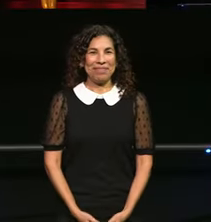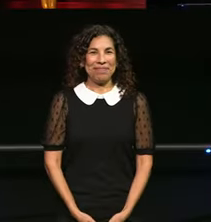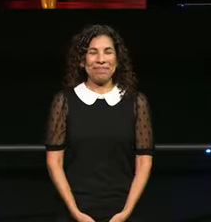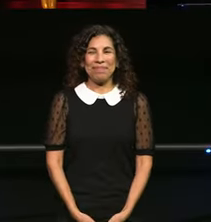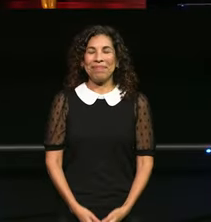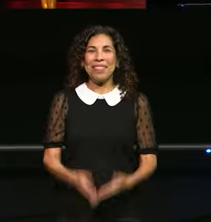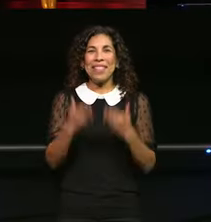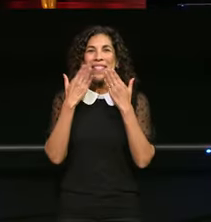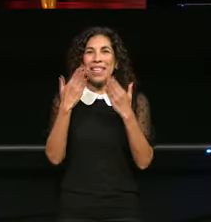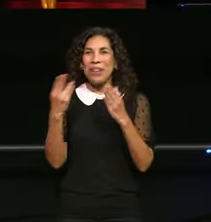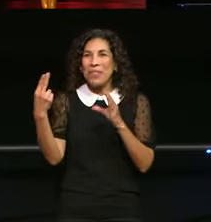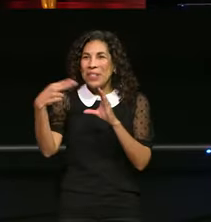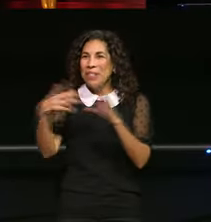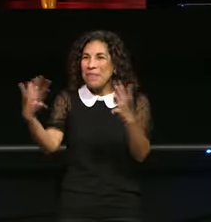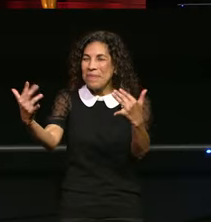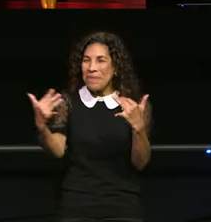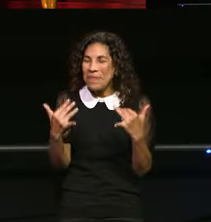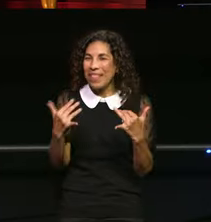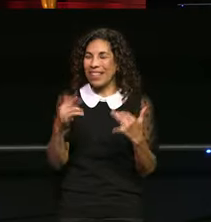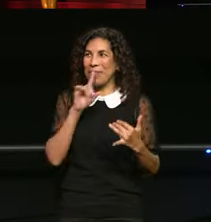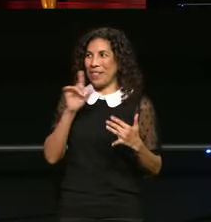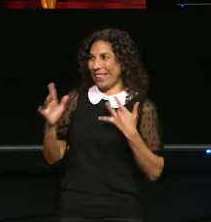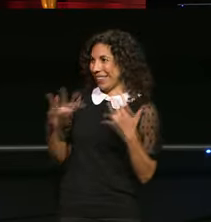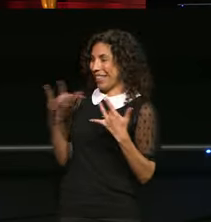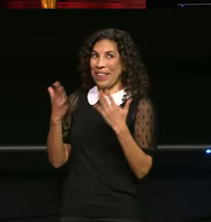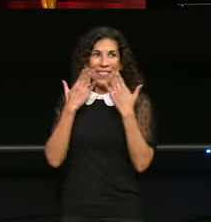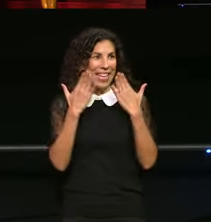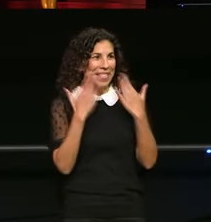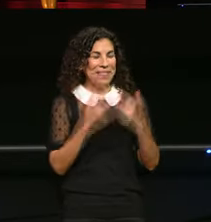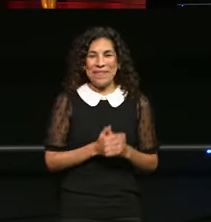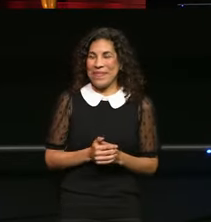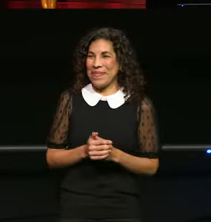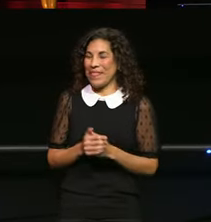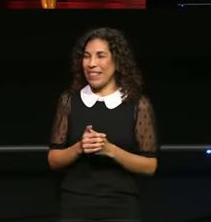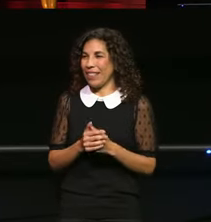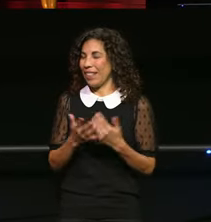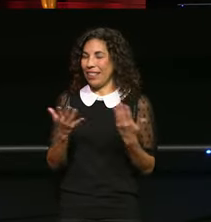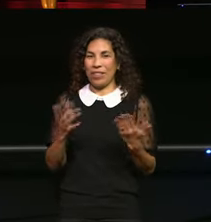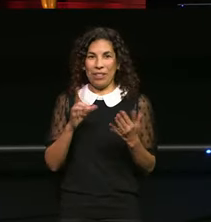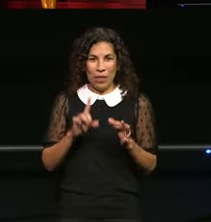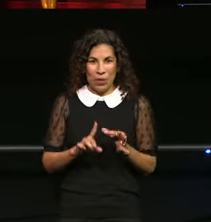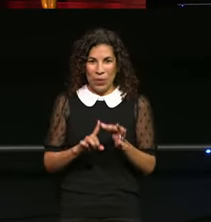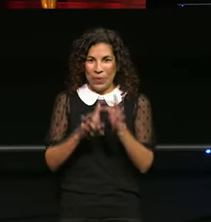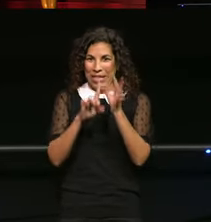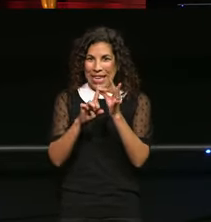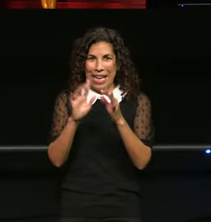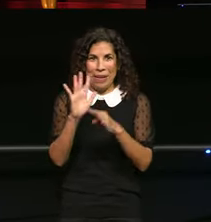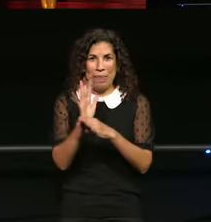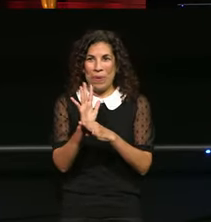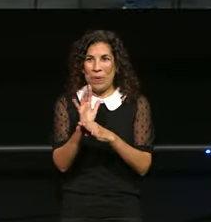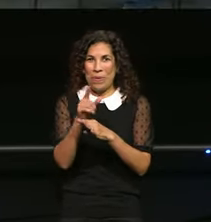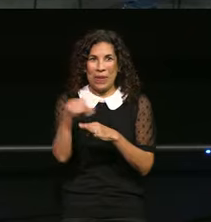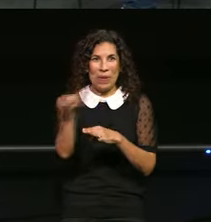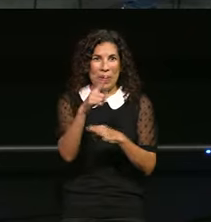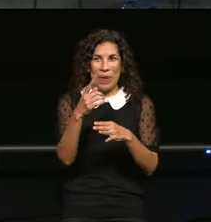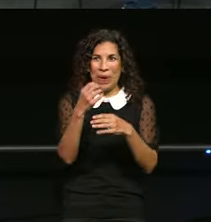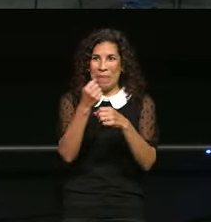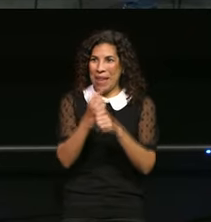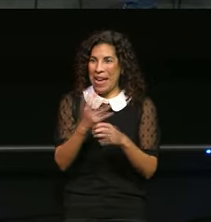Great. Thanks for joining us. How exciting. Thank you. How you. Exciting. Oh. What a unique movie you guys made.